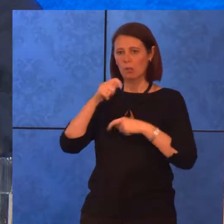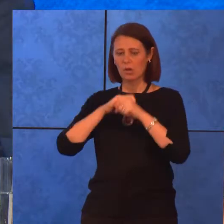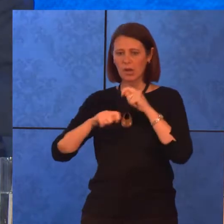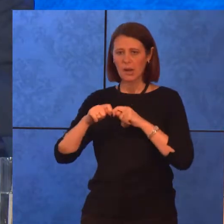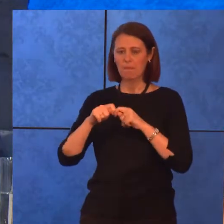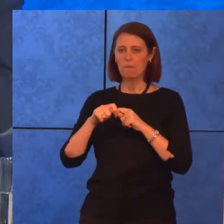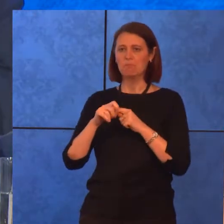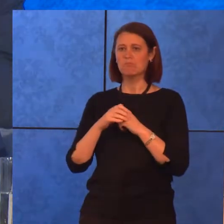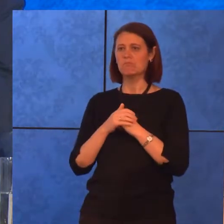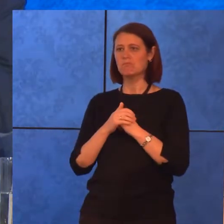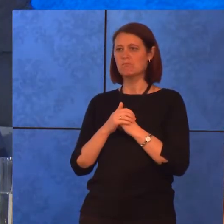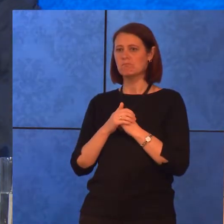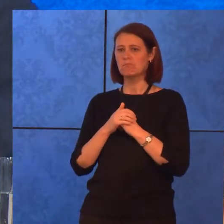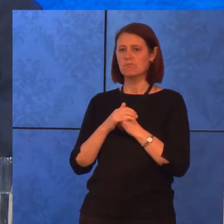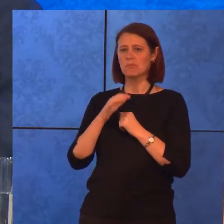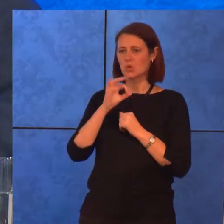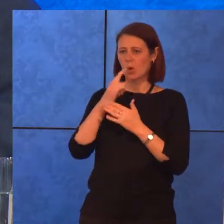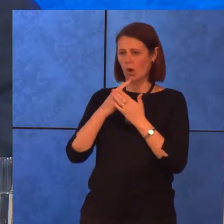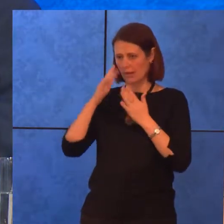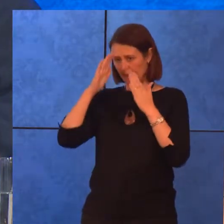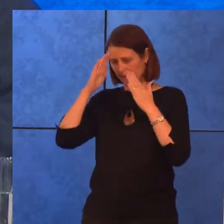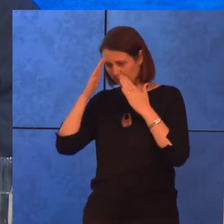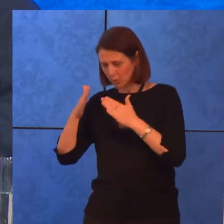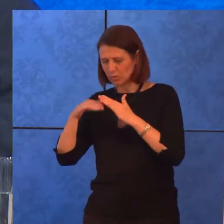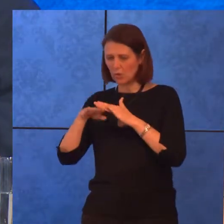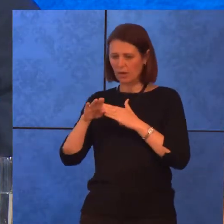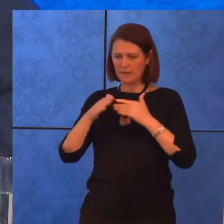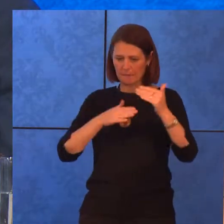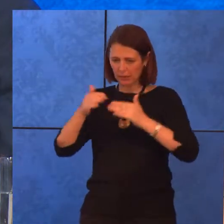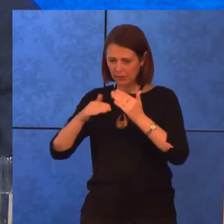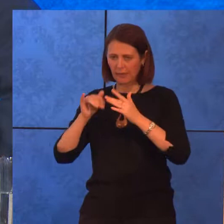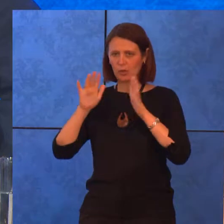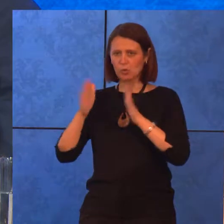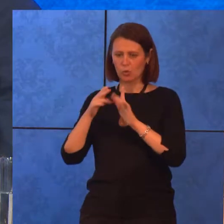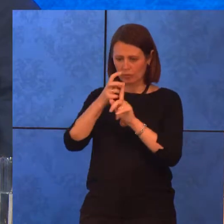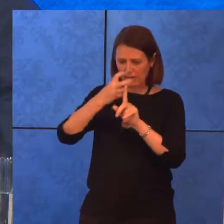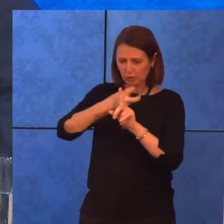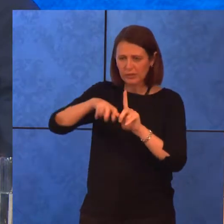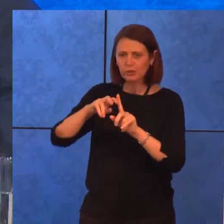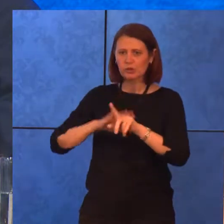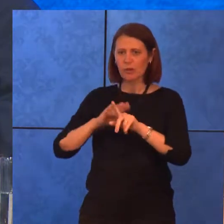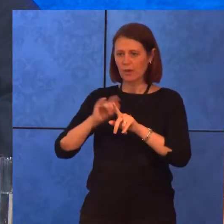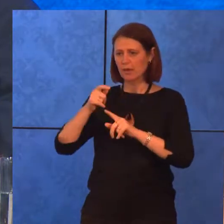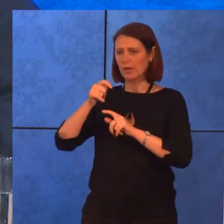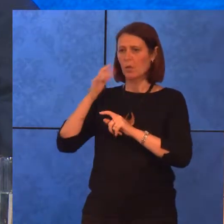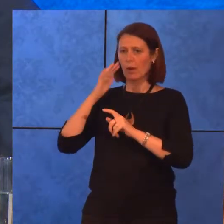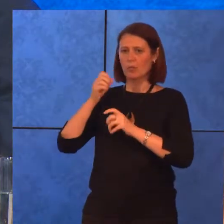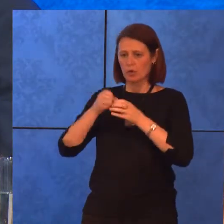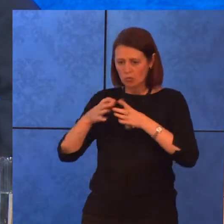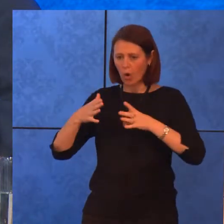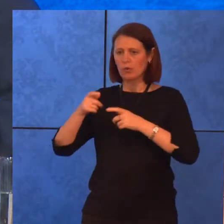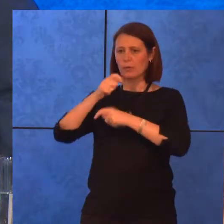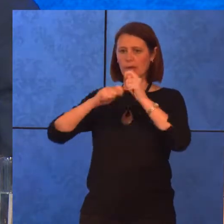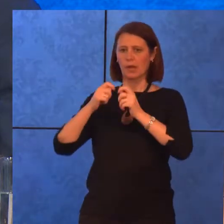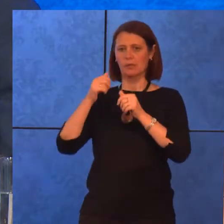not just sort of focused on managing initial transition, but much more mature as an organisation,